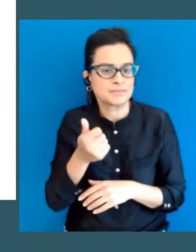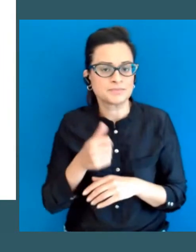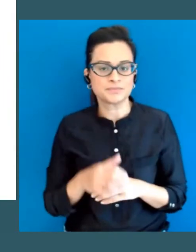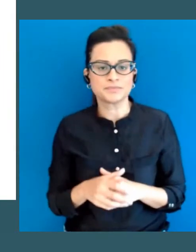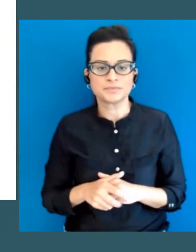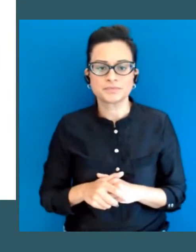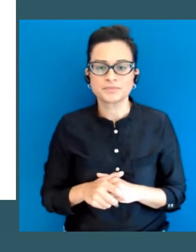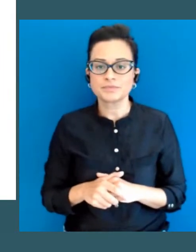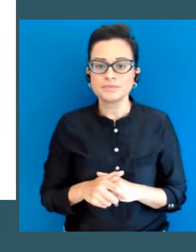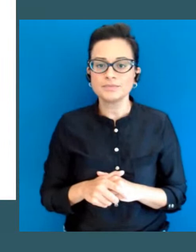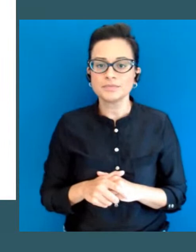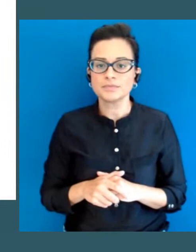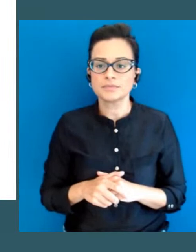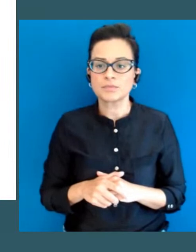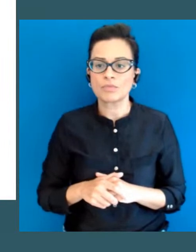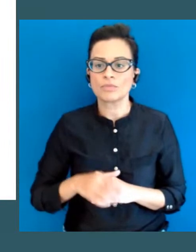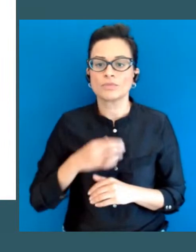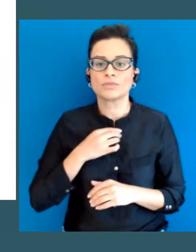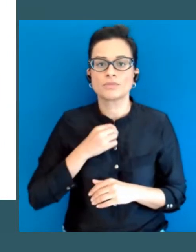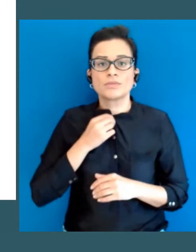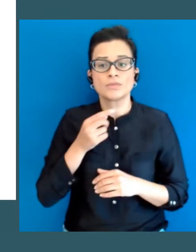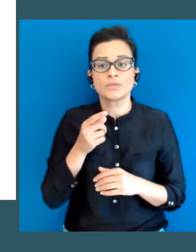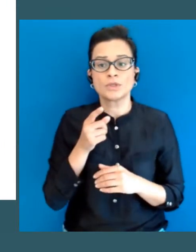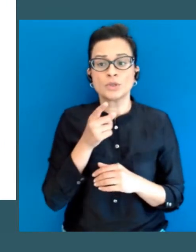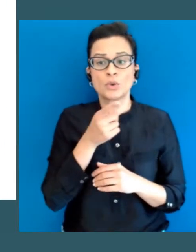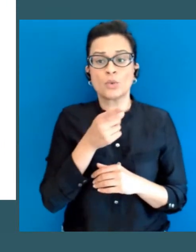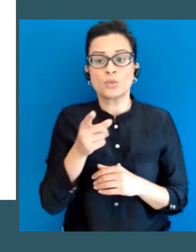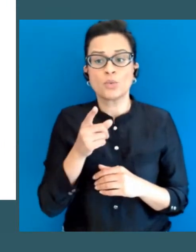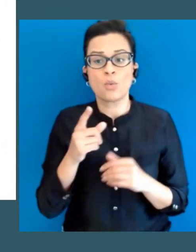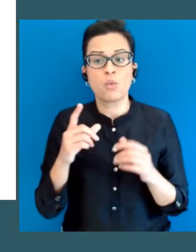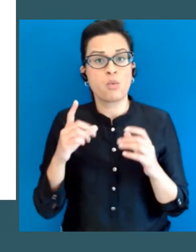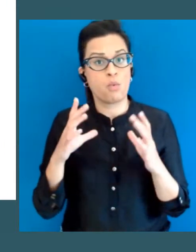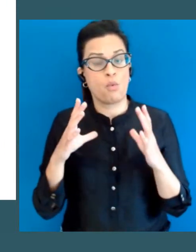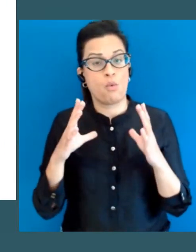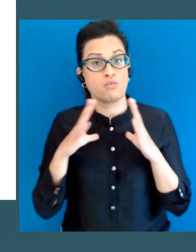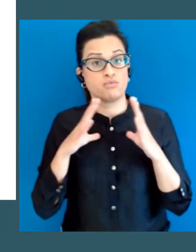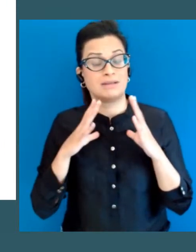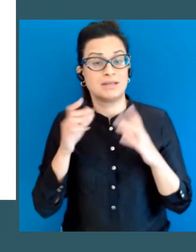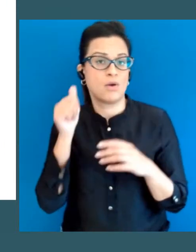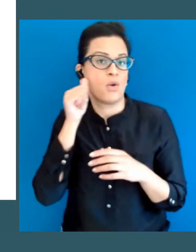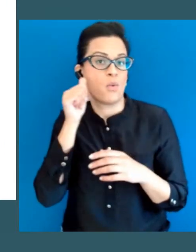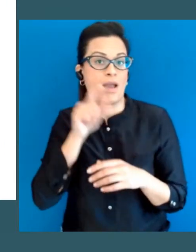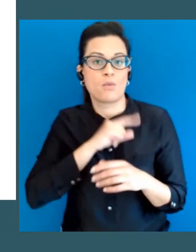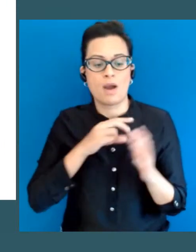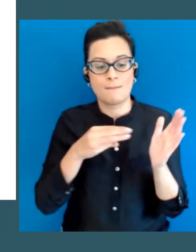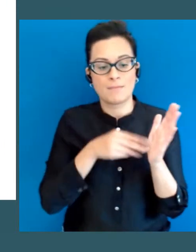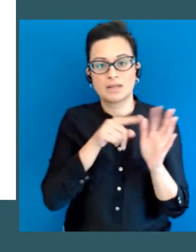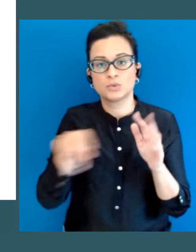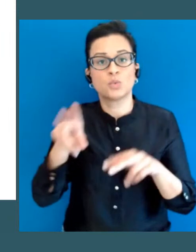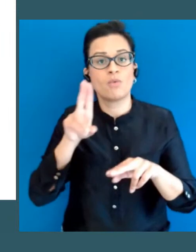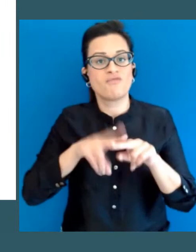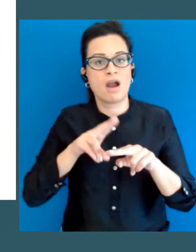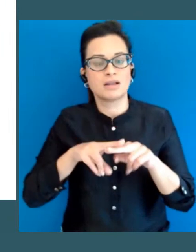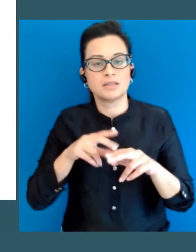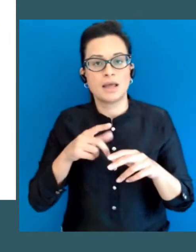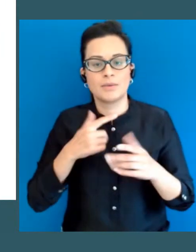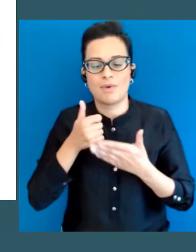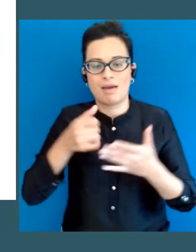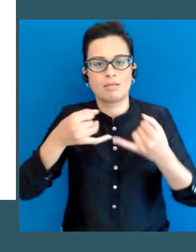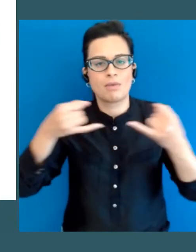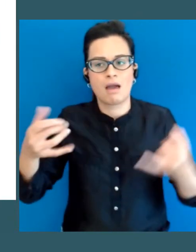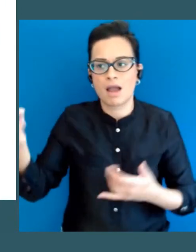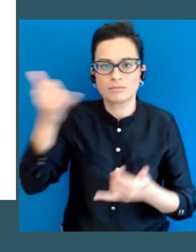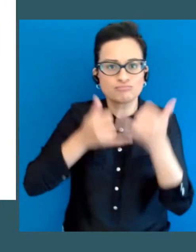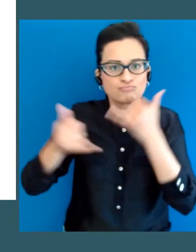I'm sure you're already aware, but we do have a helpline that's available Monday to Friday. Our helpline staff are